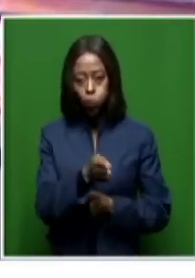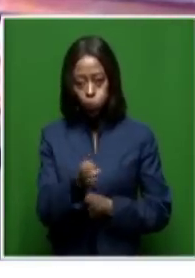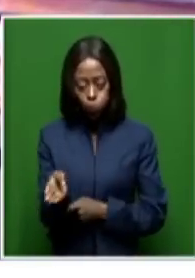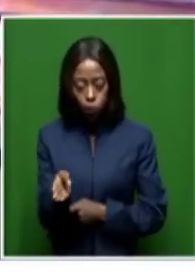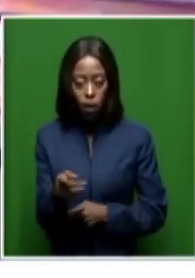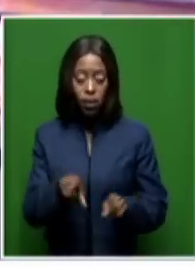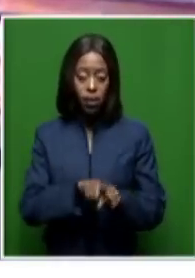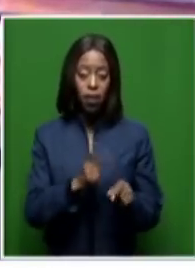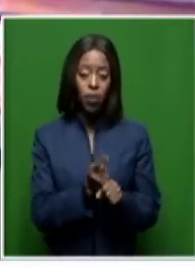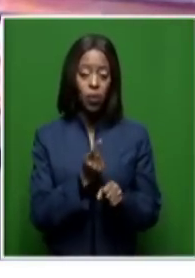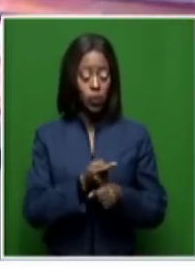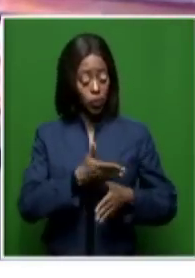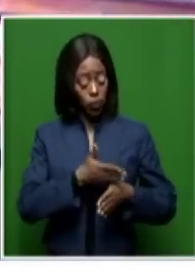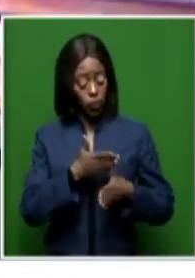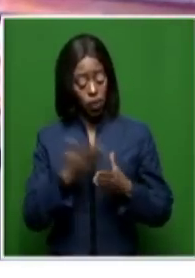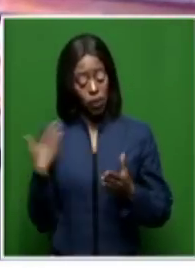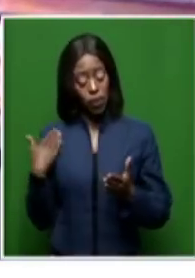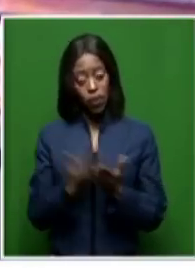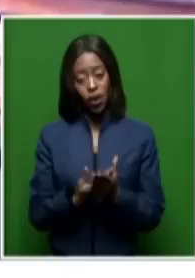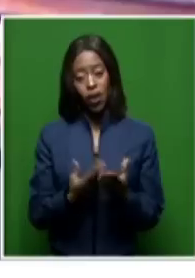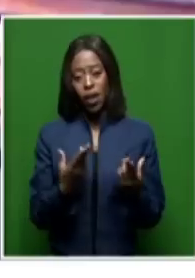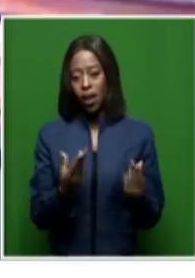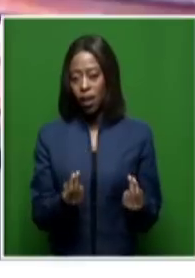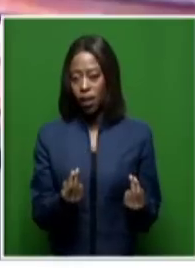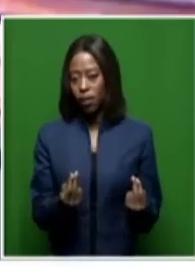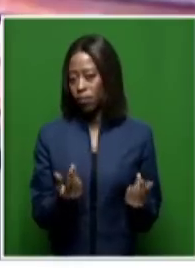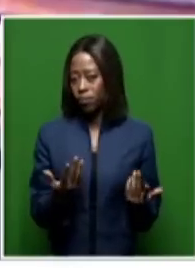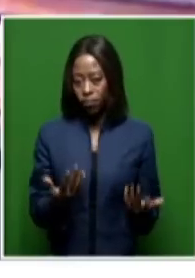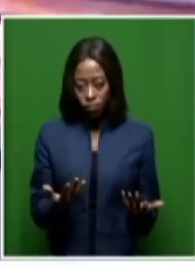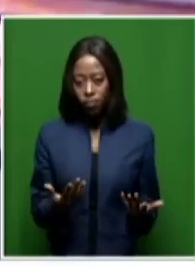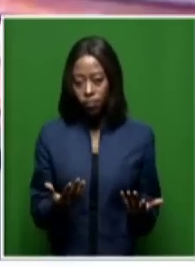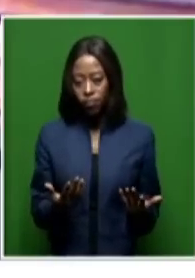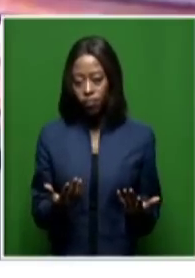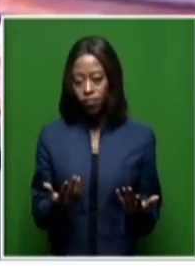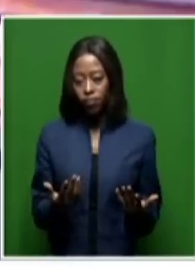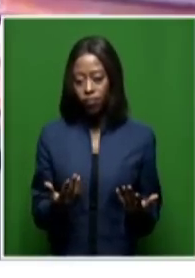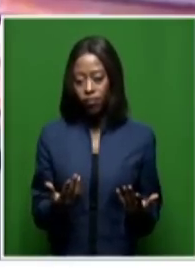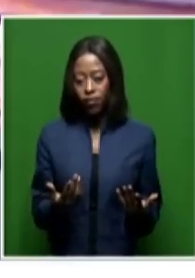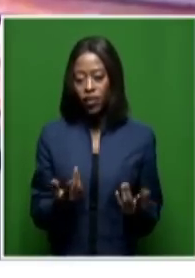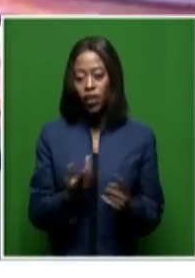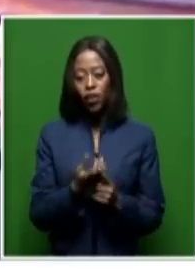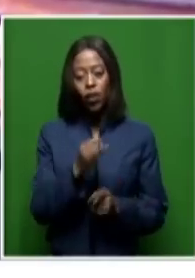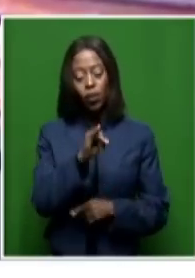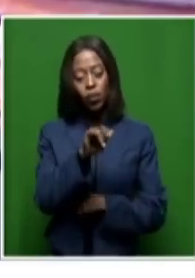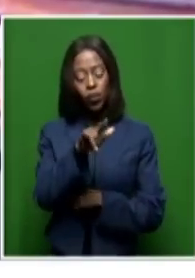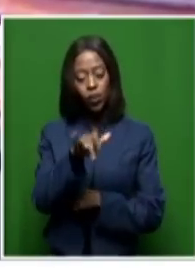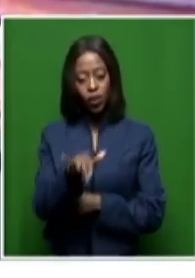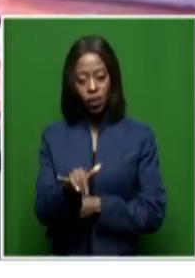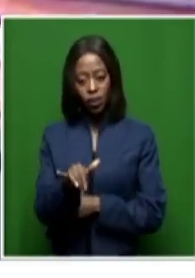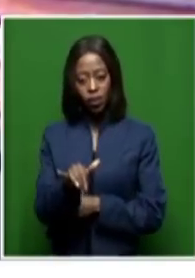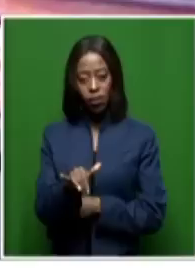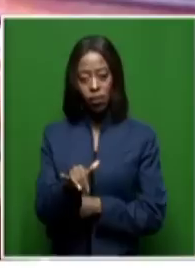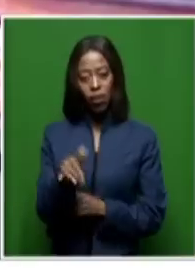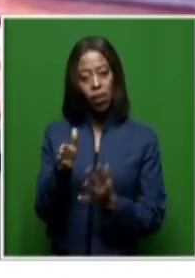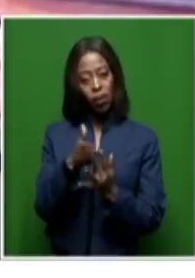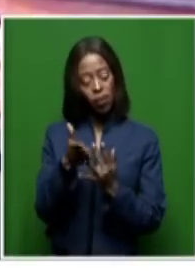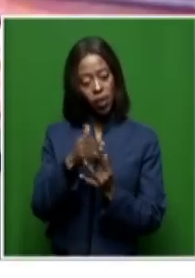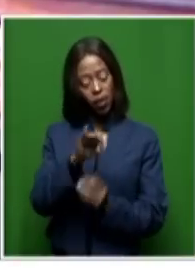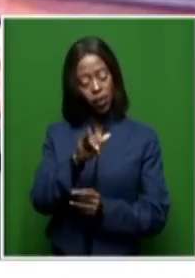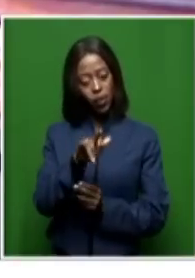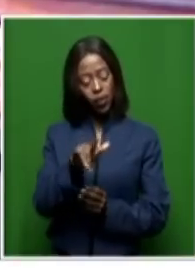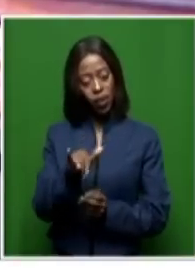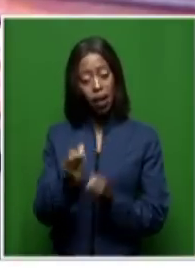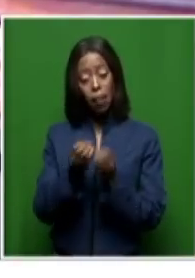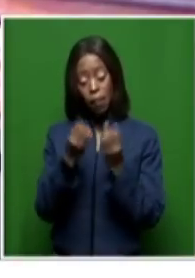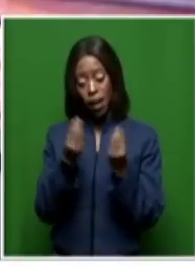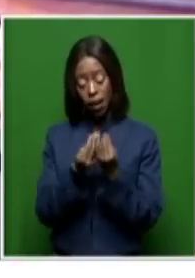and the work that we have covered, minimum service from mid-July towards July will be back on